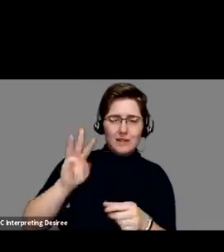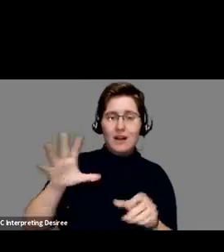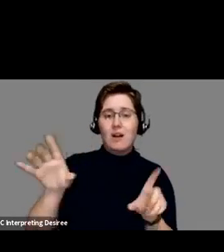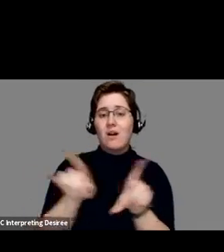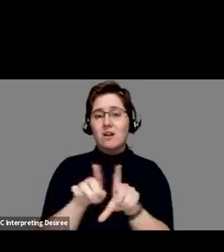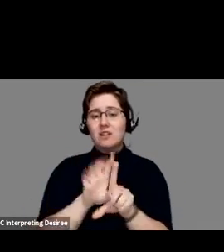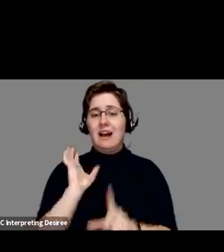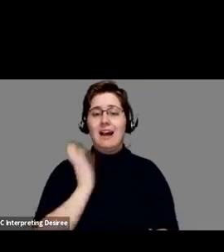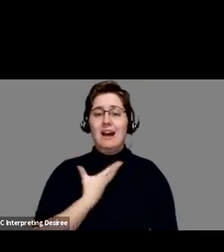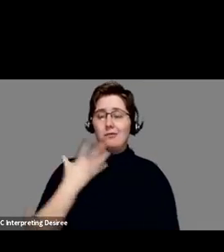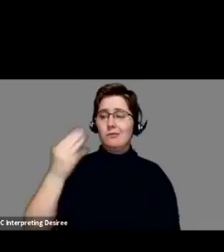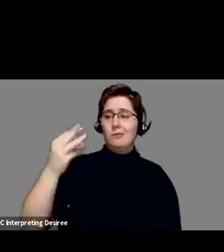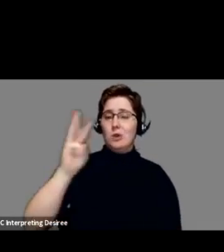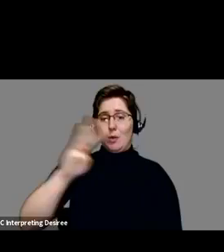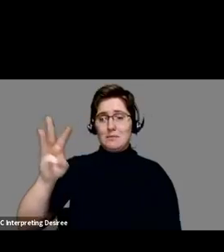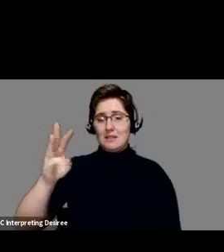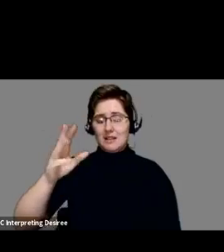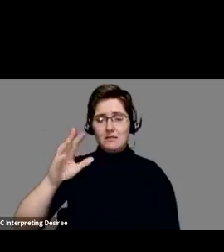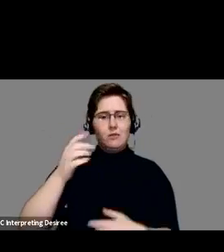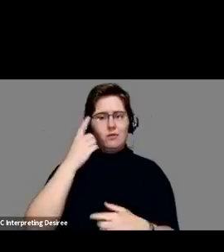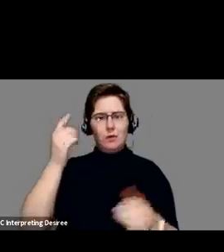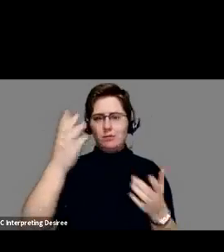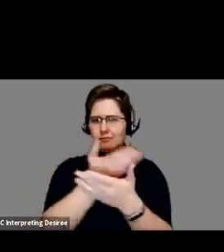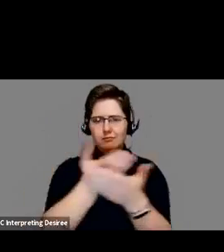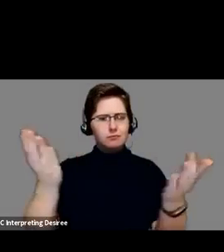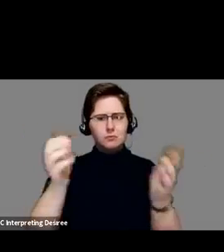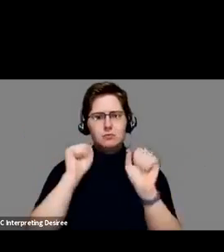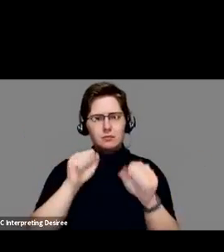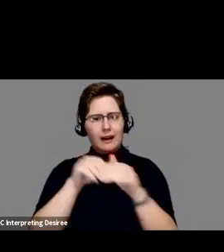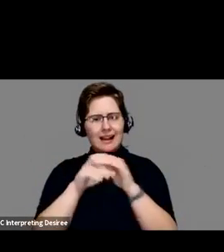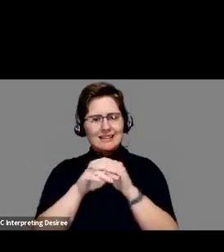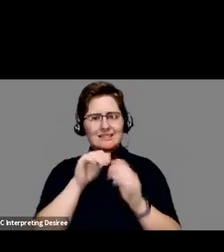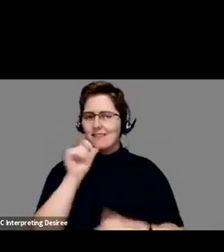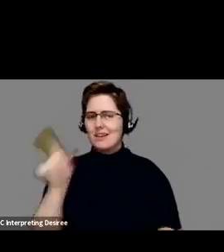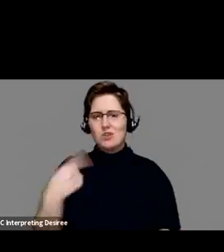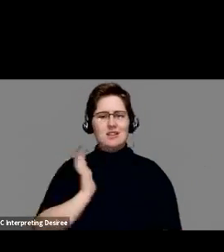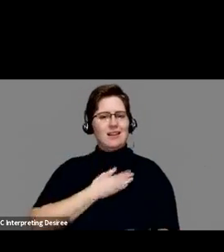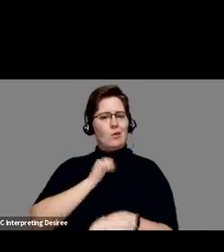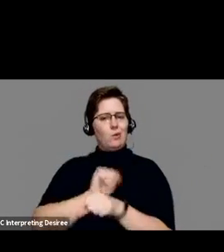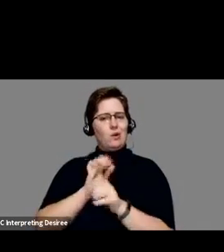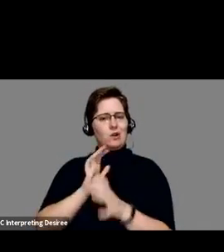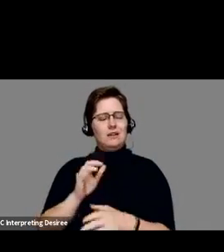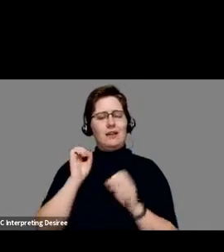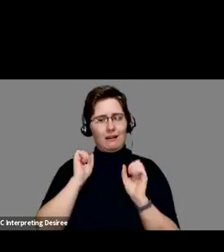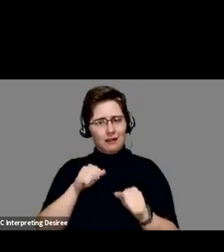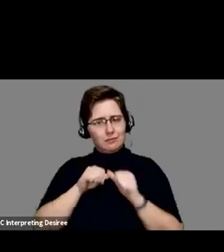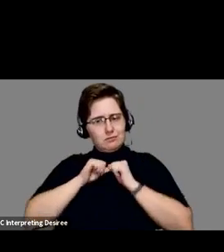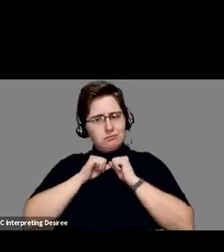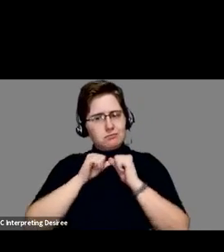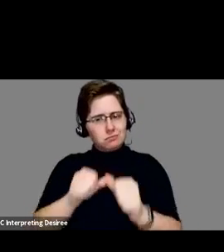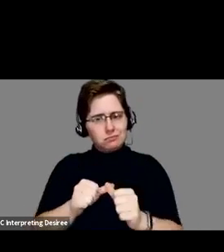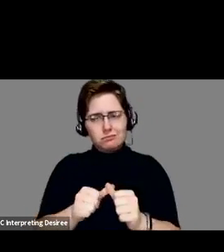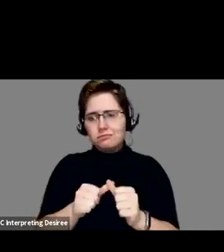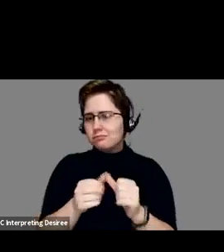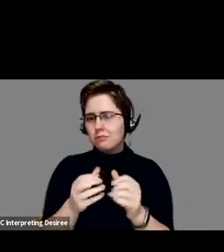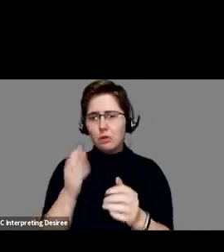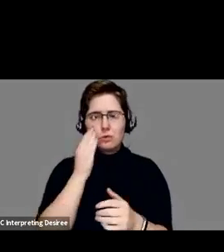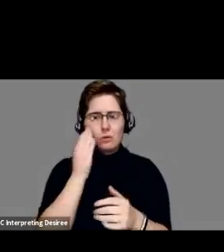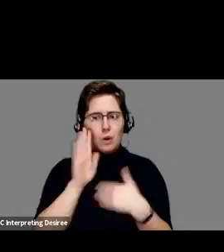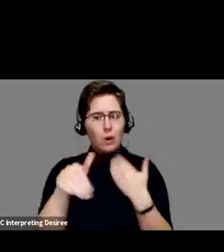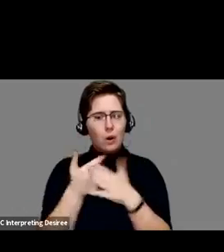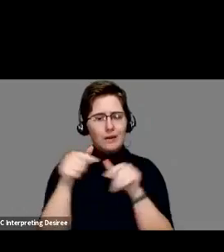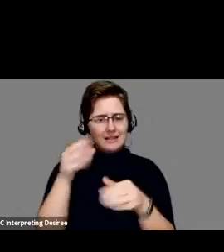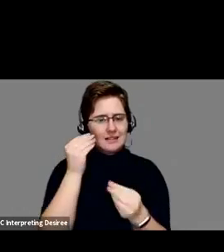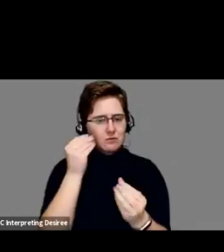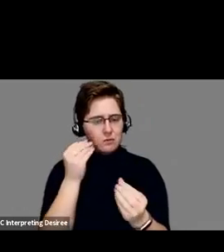external webpage, so that community members as well as employees can continue to be current on information.